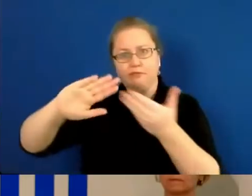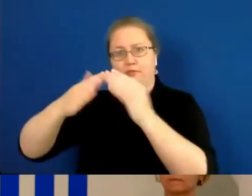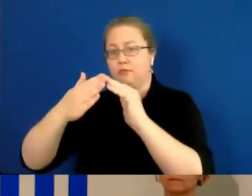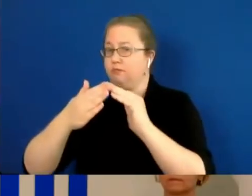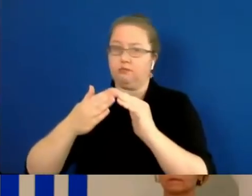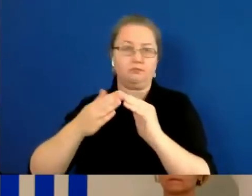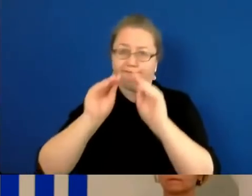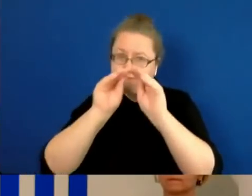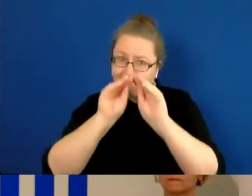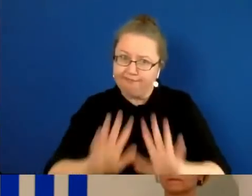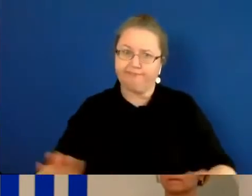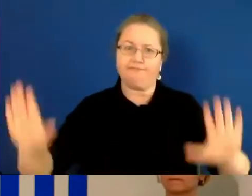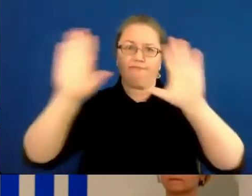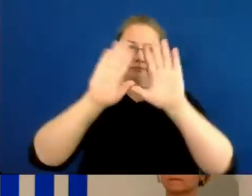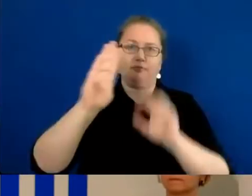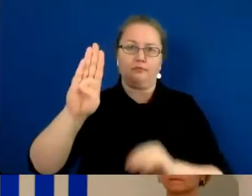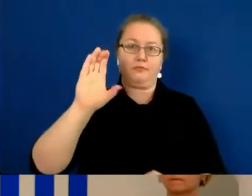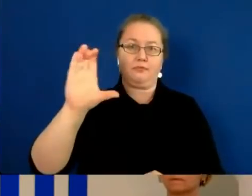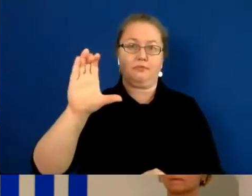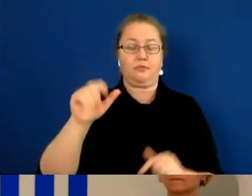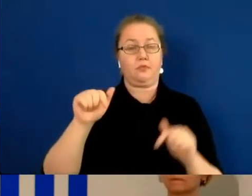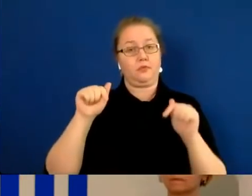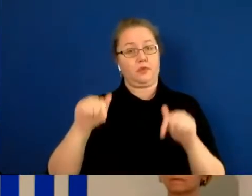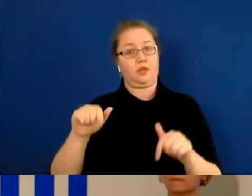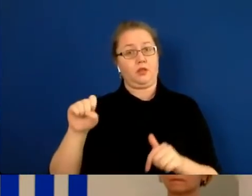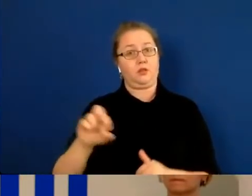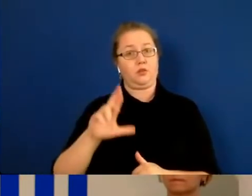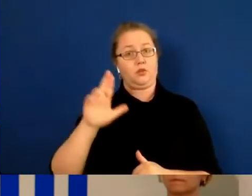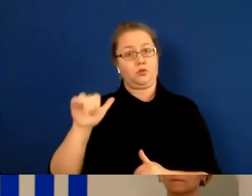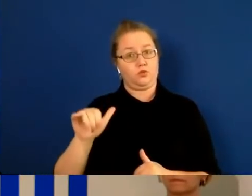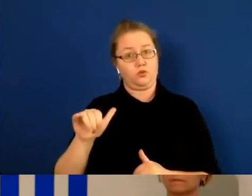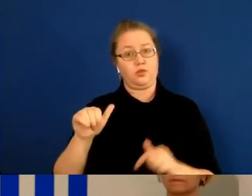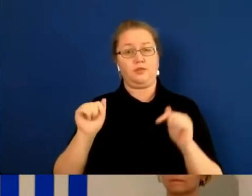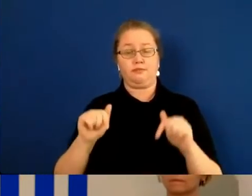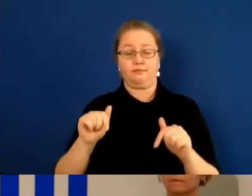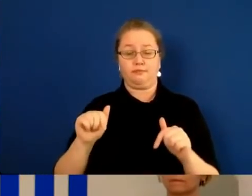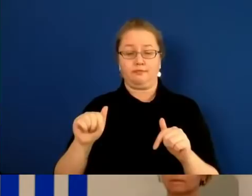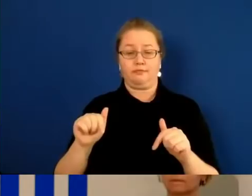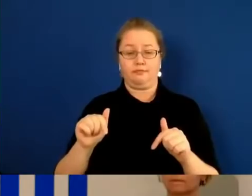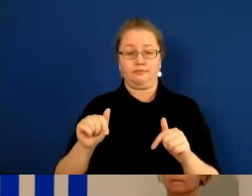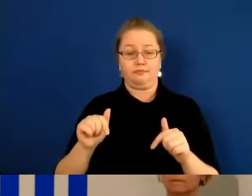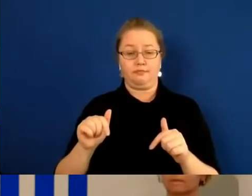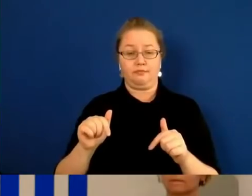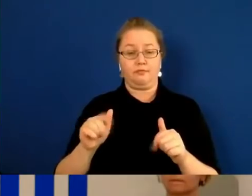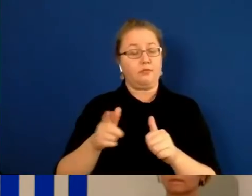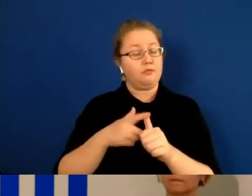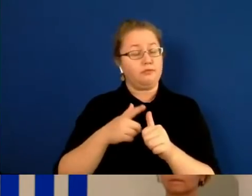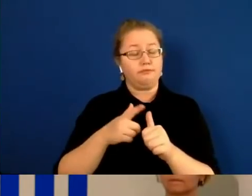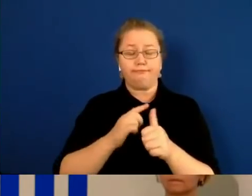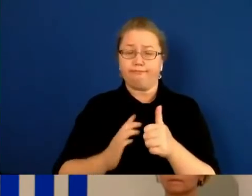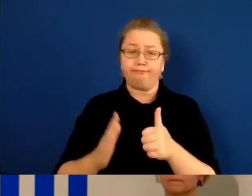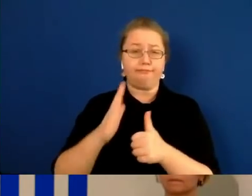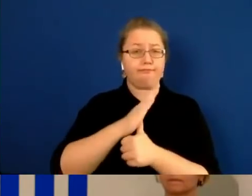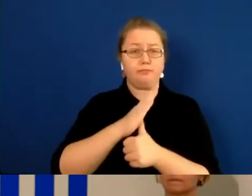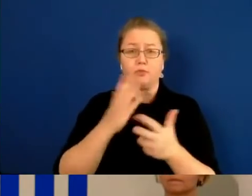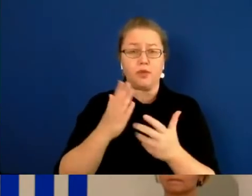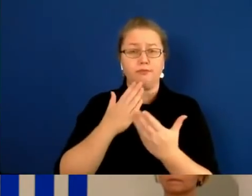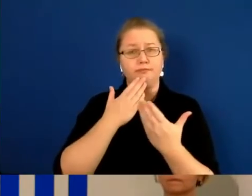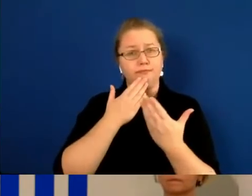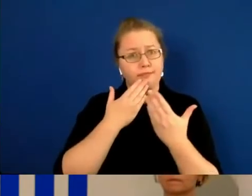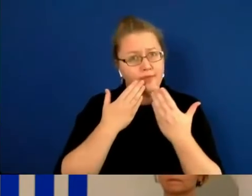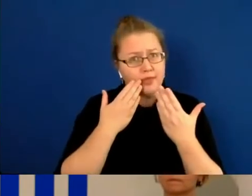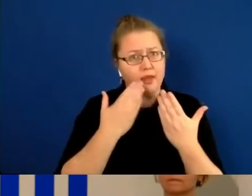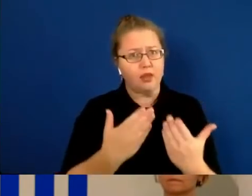of hospitalization today than even in Fraser Health, in spite of having significantly fewer cases than we've seen cases in Northern Health,